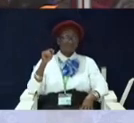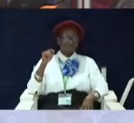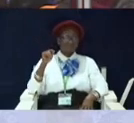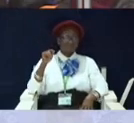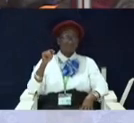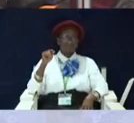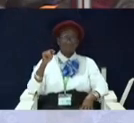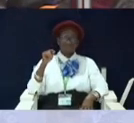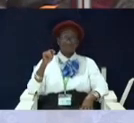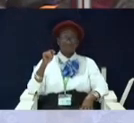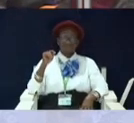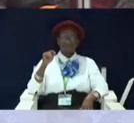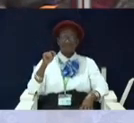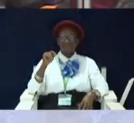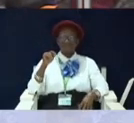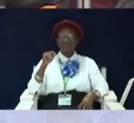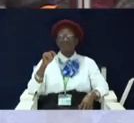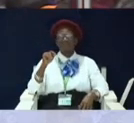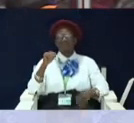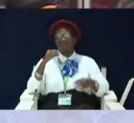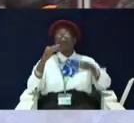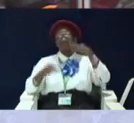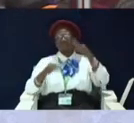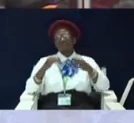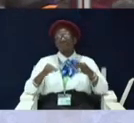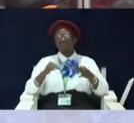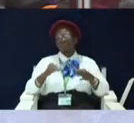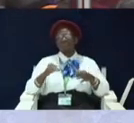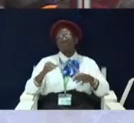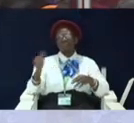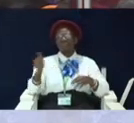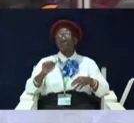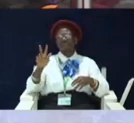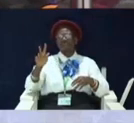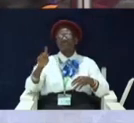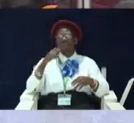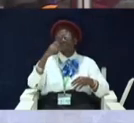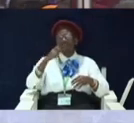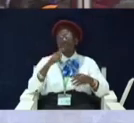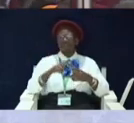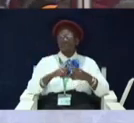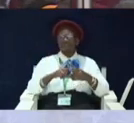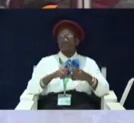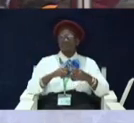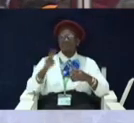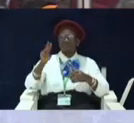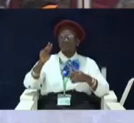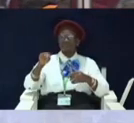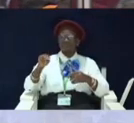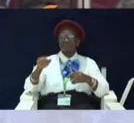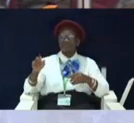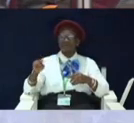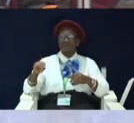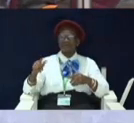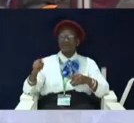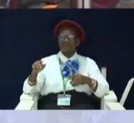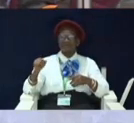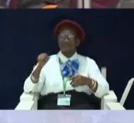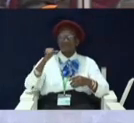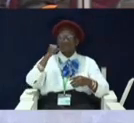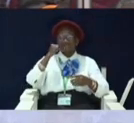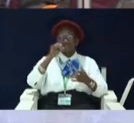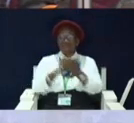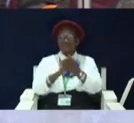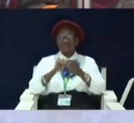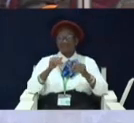In Judges 13 spoke to Manoah's wife. Ni iwe awon onidajo ori ketala o ba iyawo